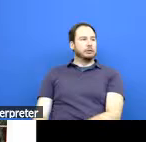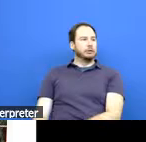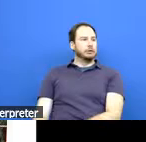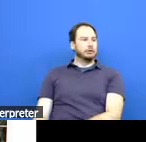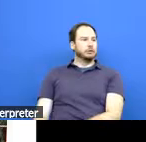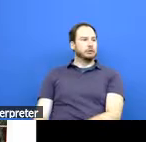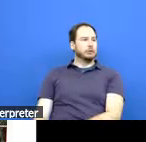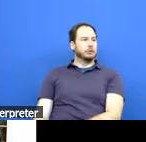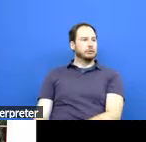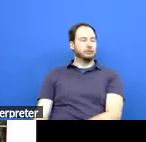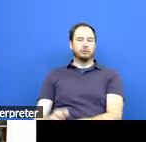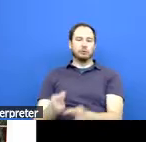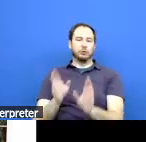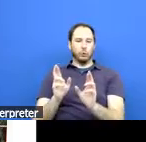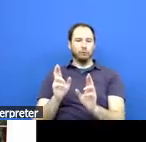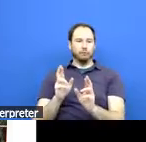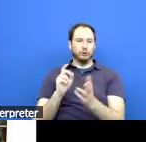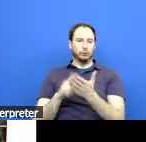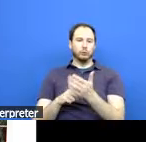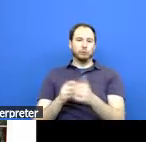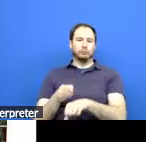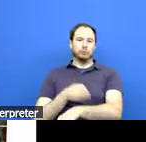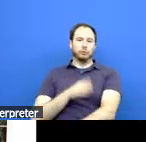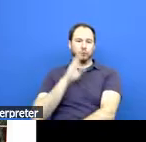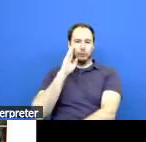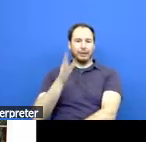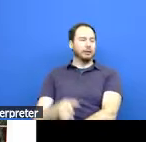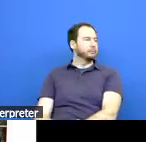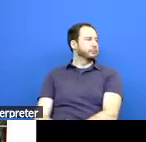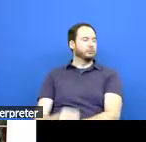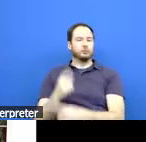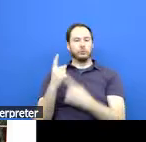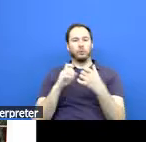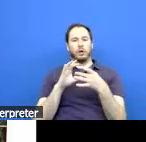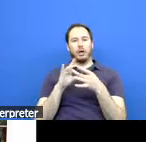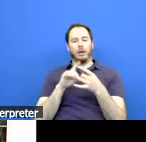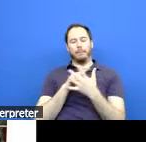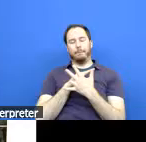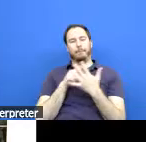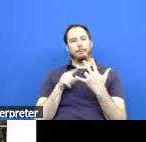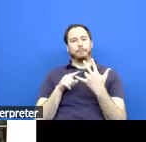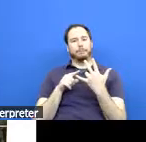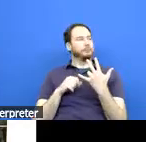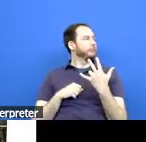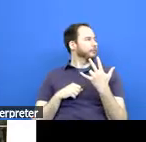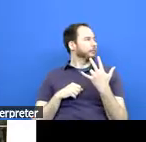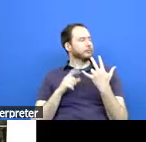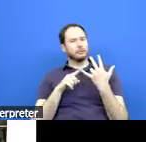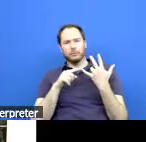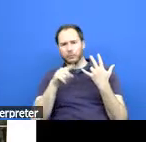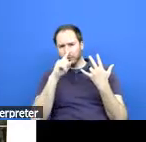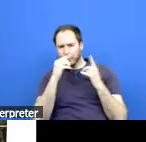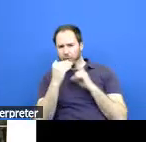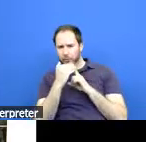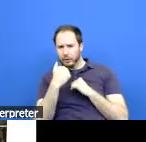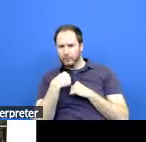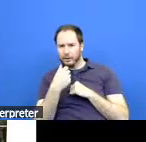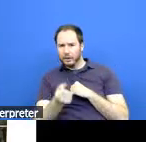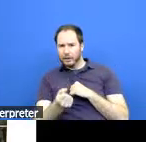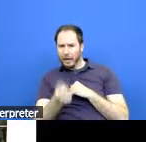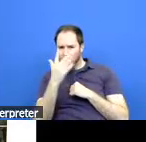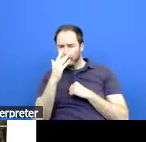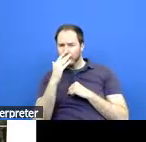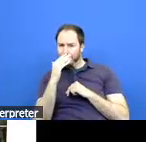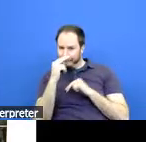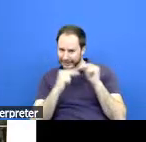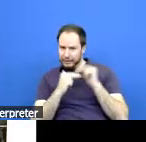we'll see some improvement on that. Questions, comments from the town board? John, can you remind me how many actual buildings